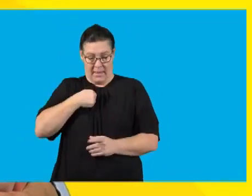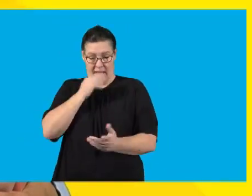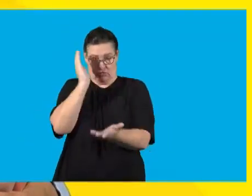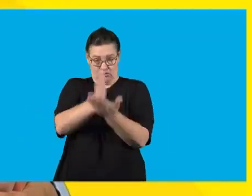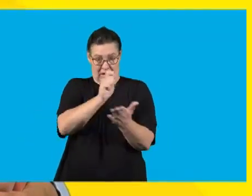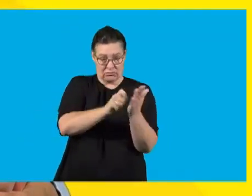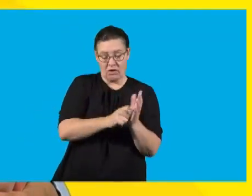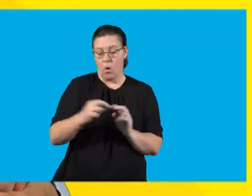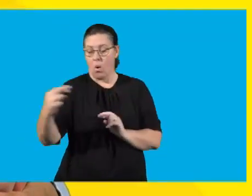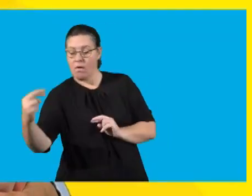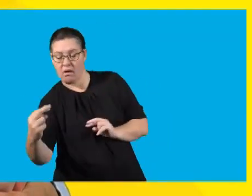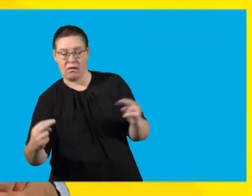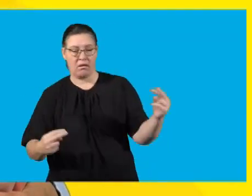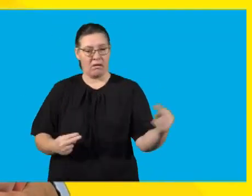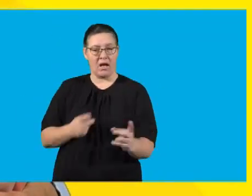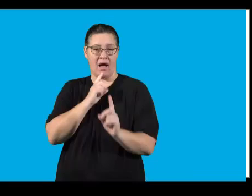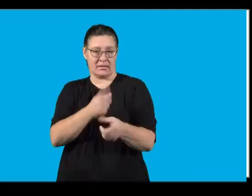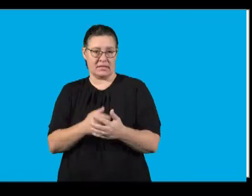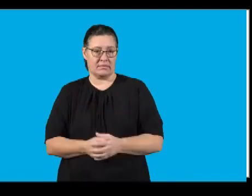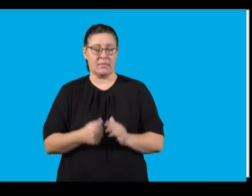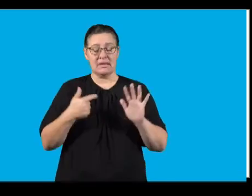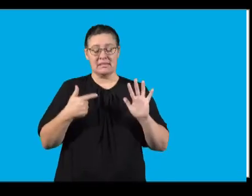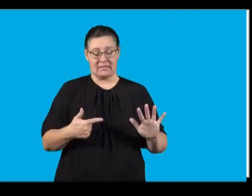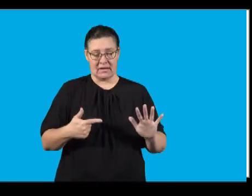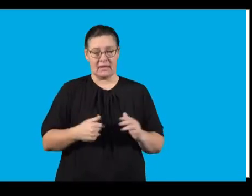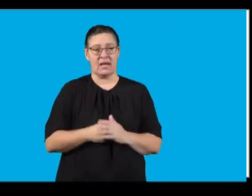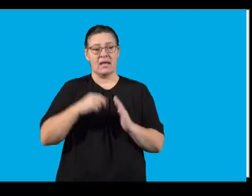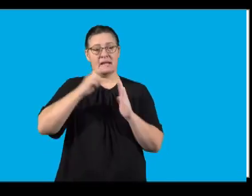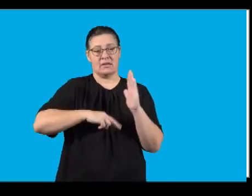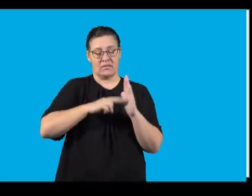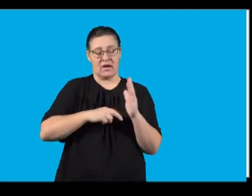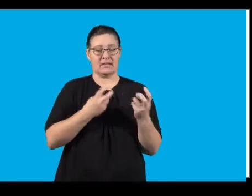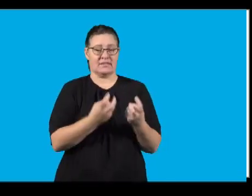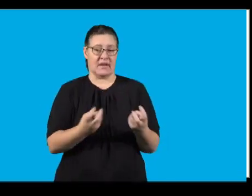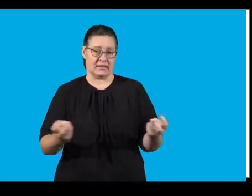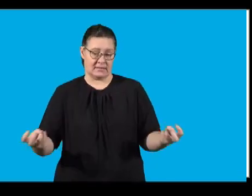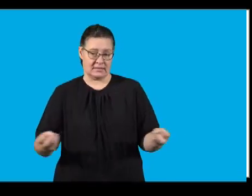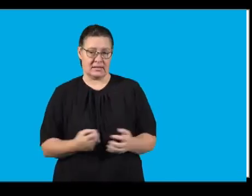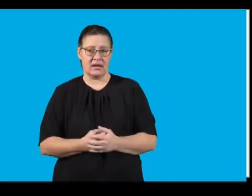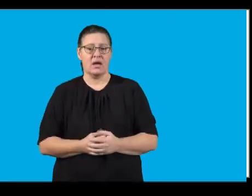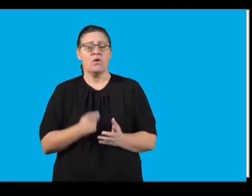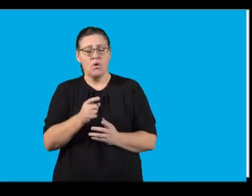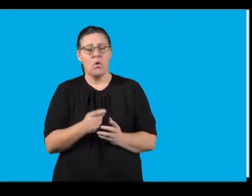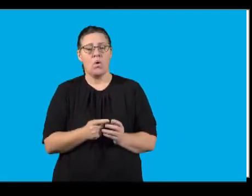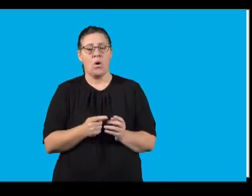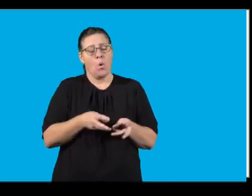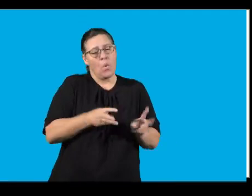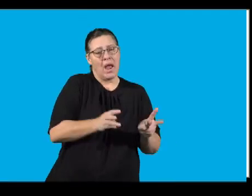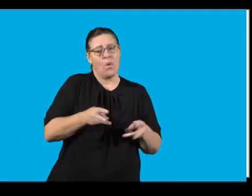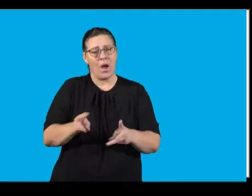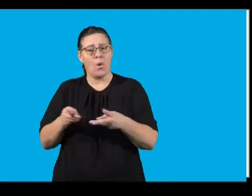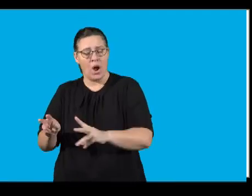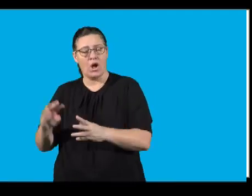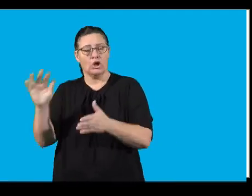need to be cognizant of that. And then at number 7 is our literary devices. So the techniques